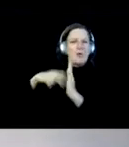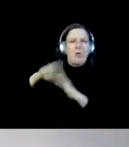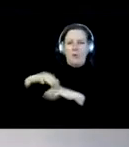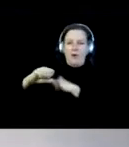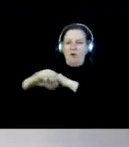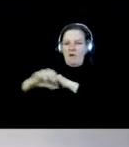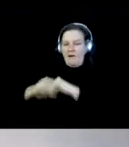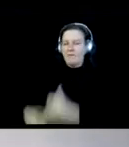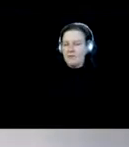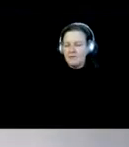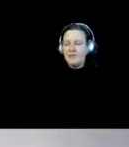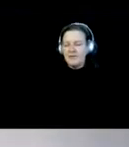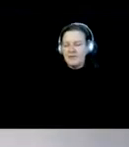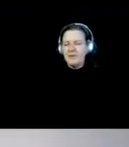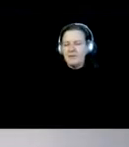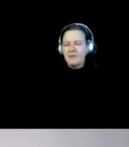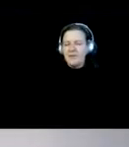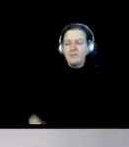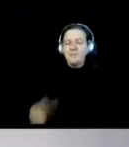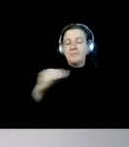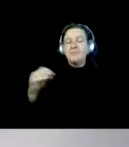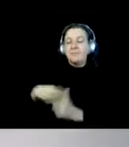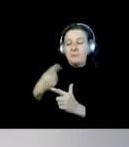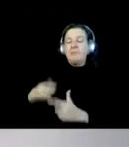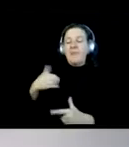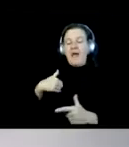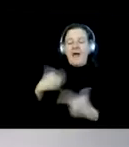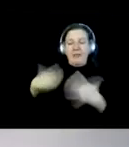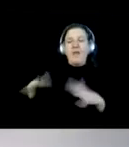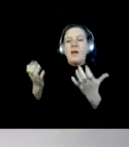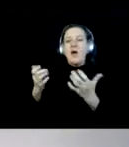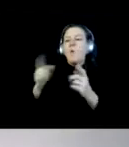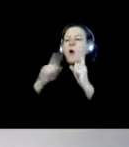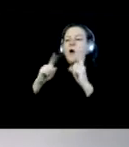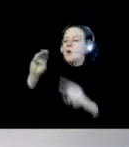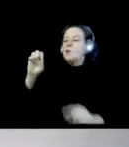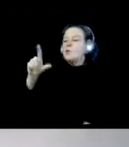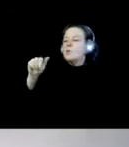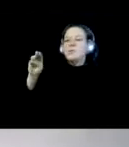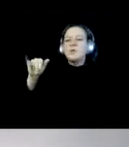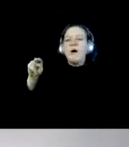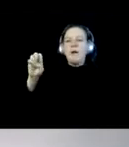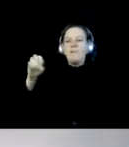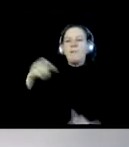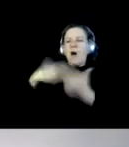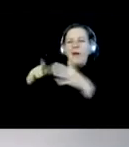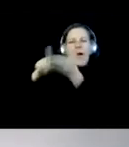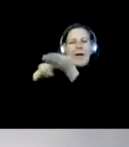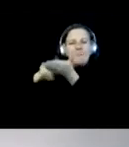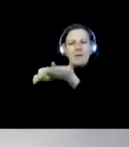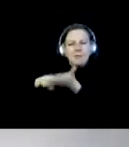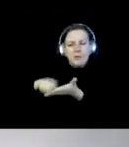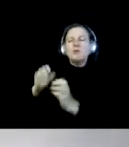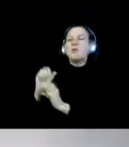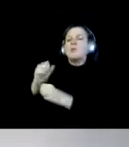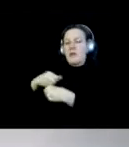Yeah, and then I had wanted to talk about melamine. I think I had been researching it. I had made a project